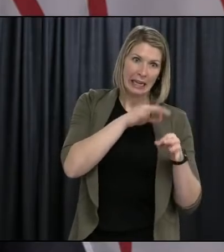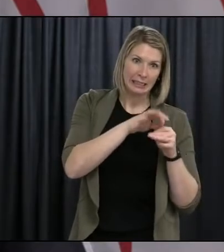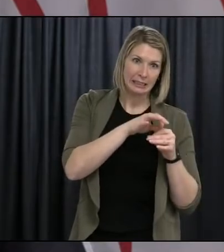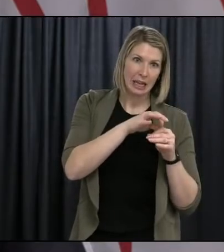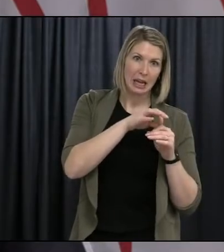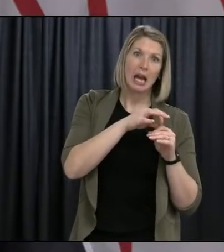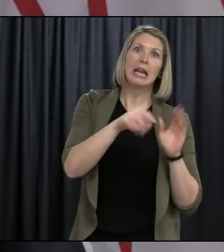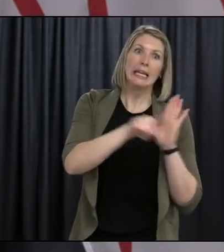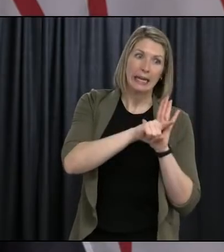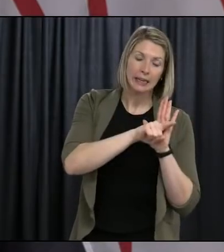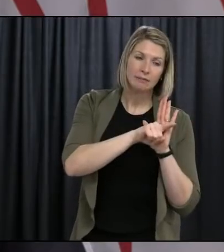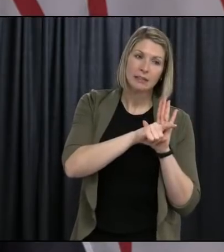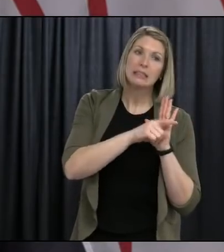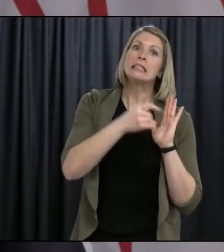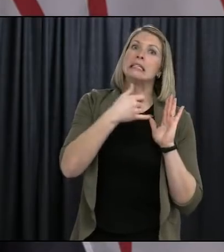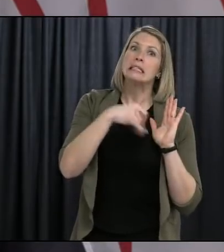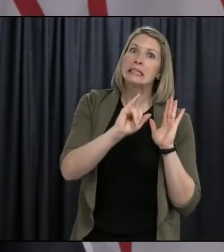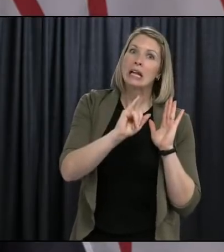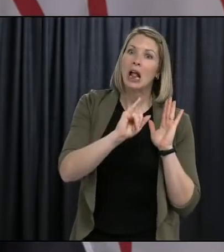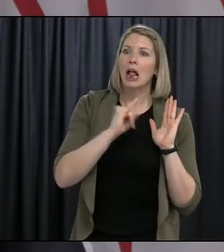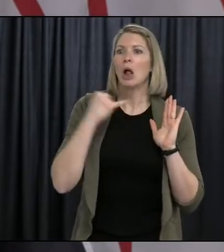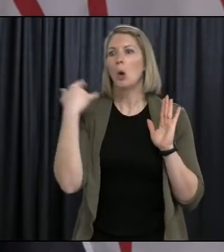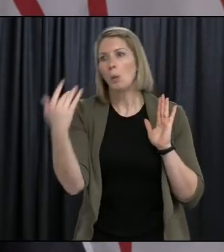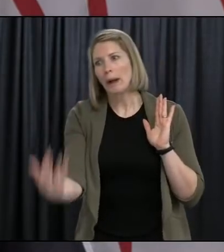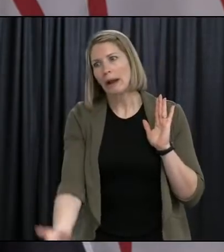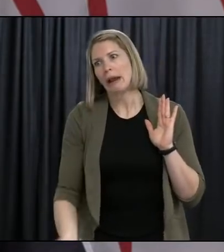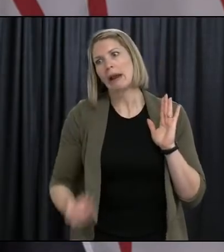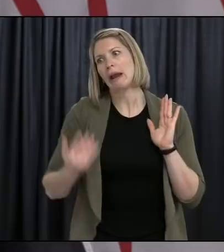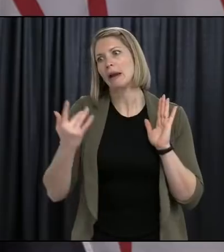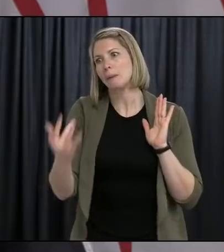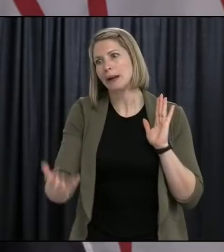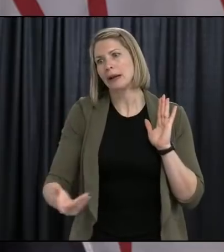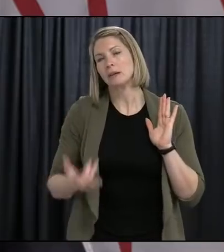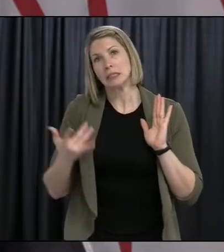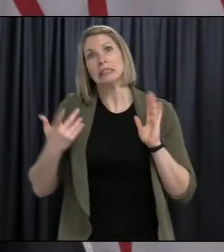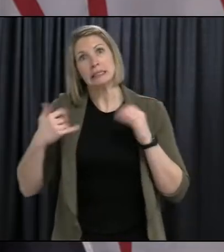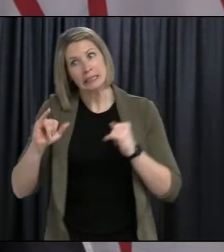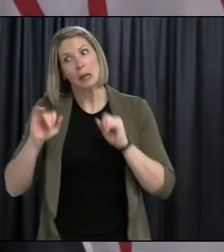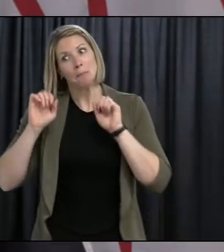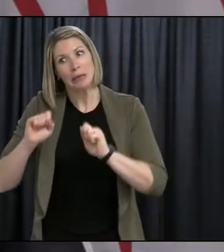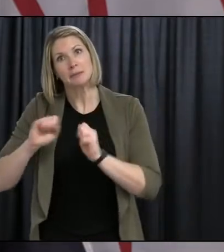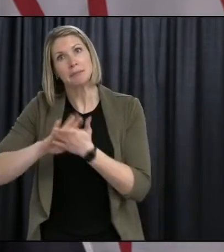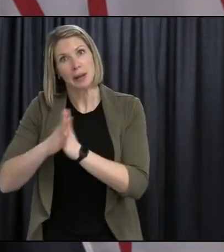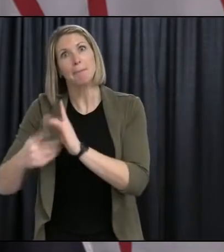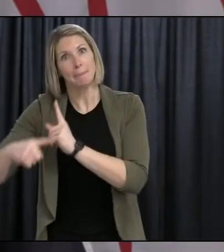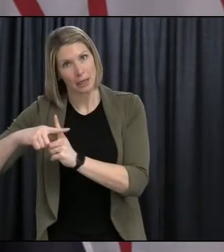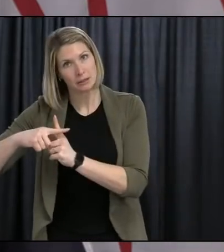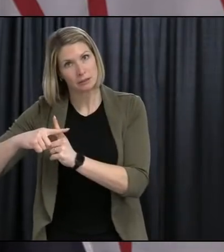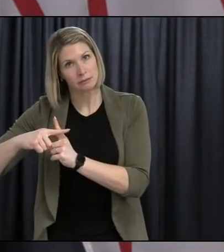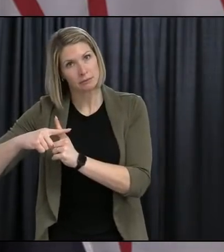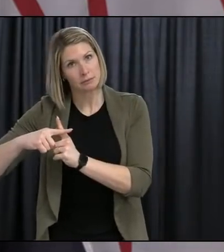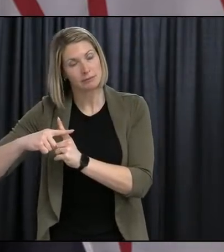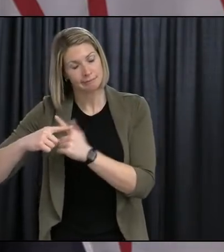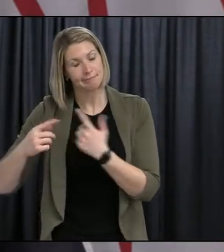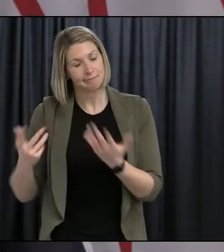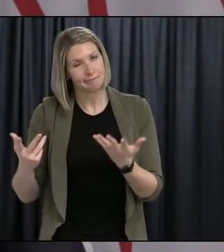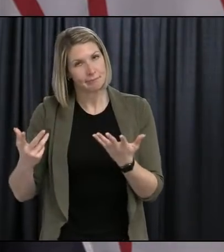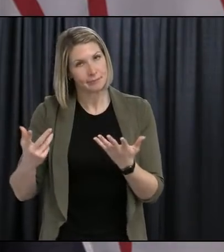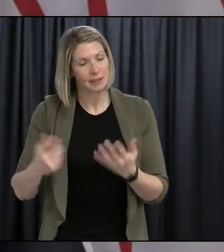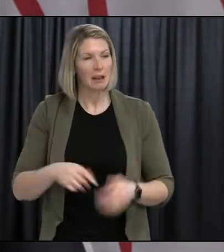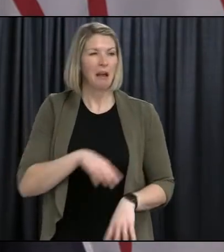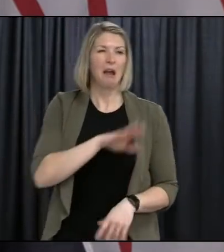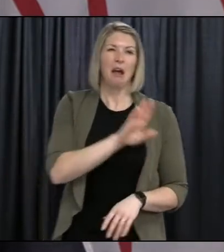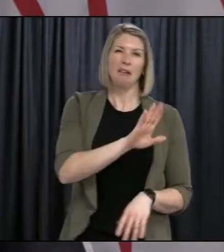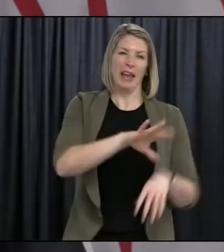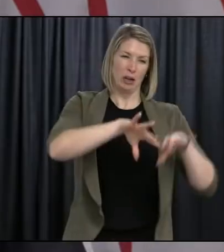have a positive result. About a third of our cases will be that, or a third